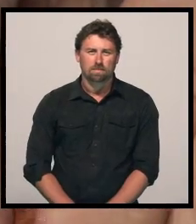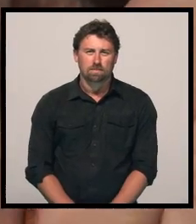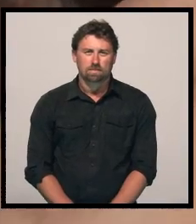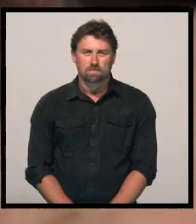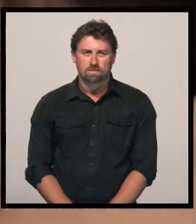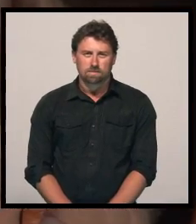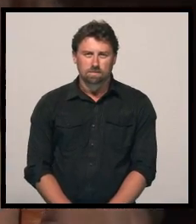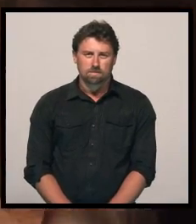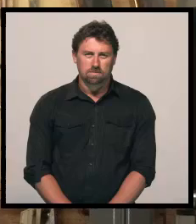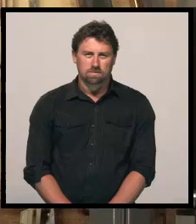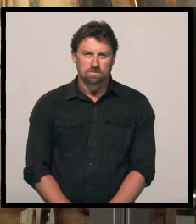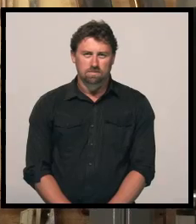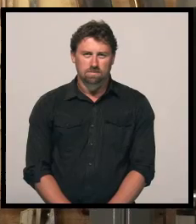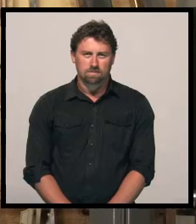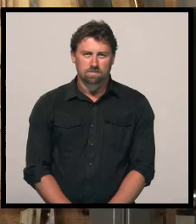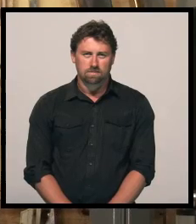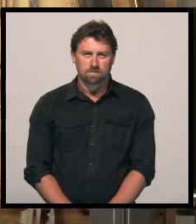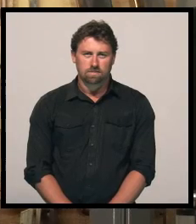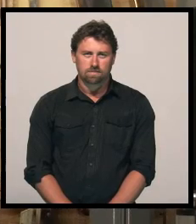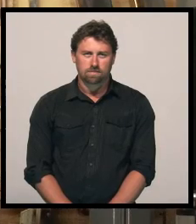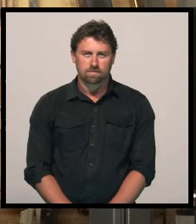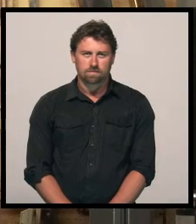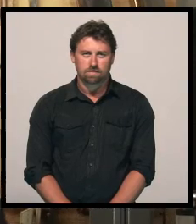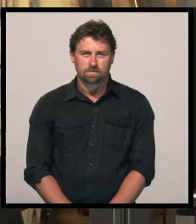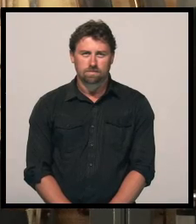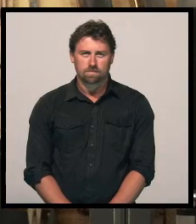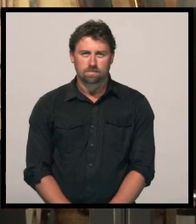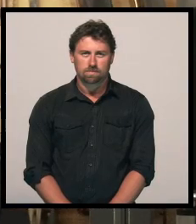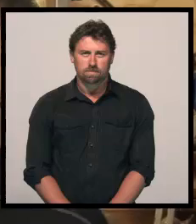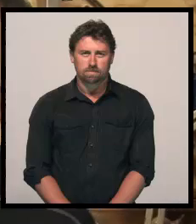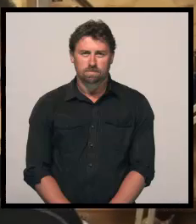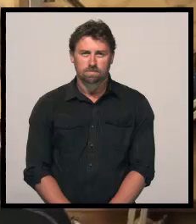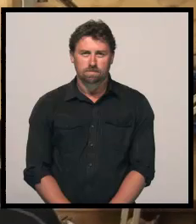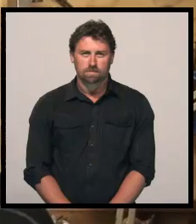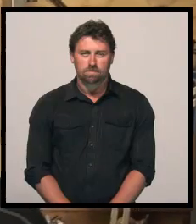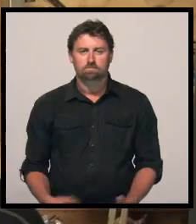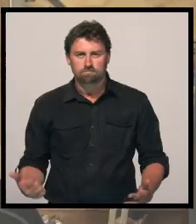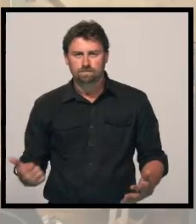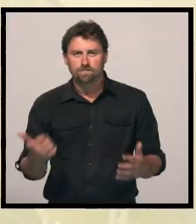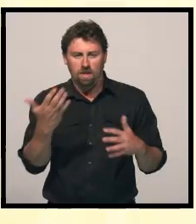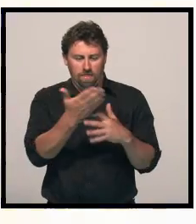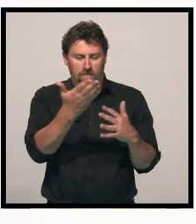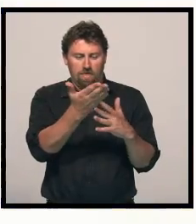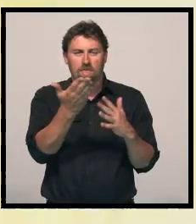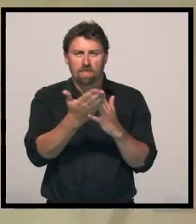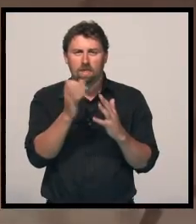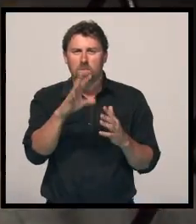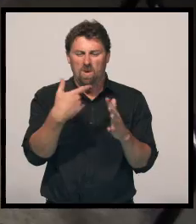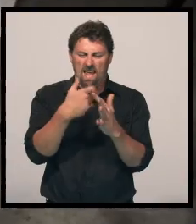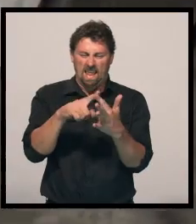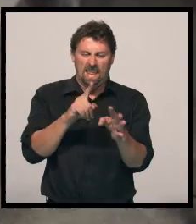All right. So basically, that's what you do to get your keys in.